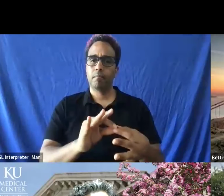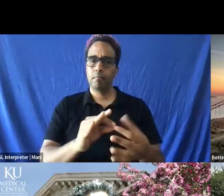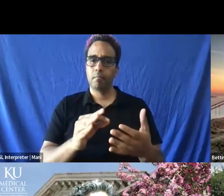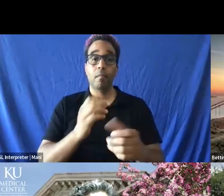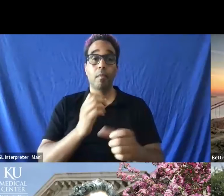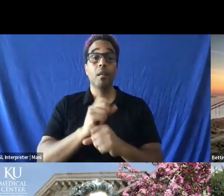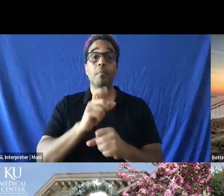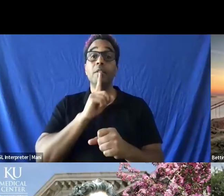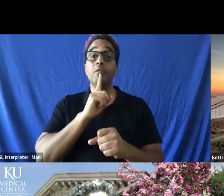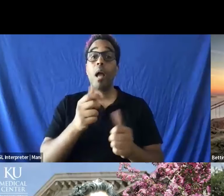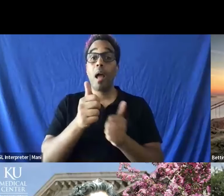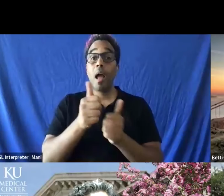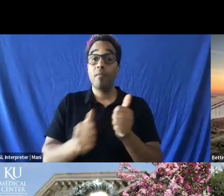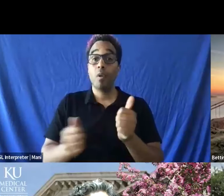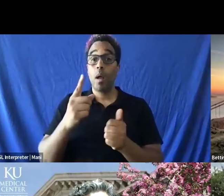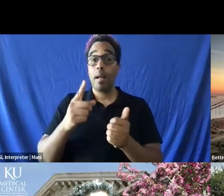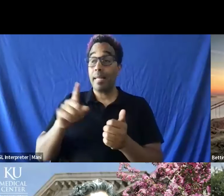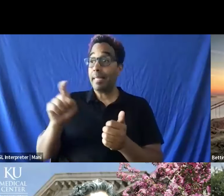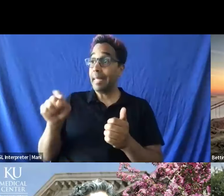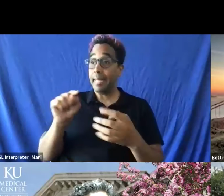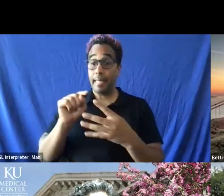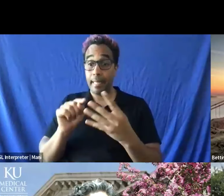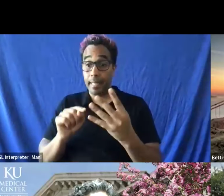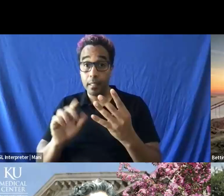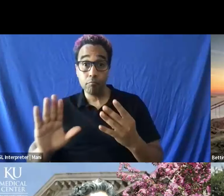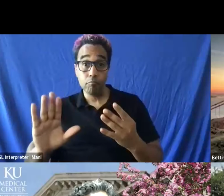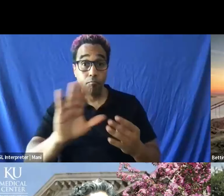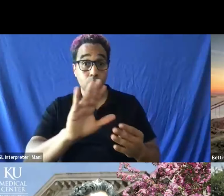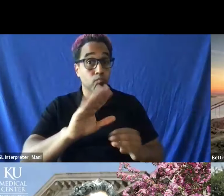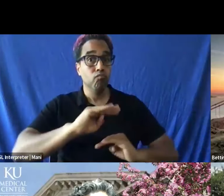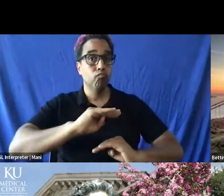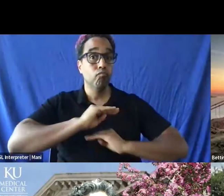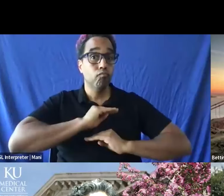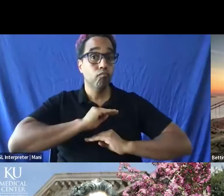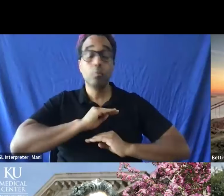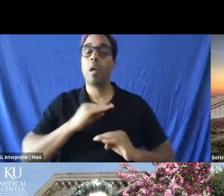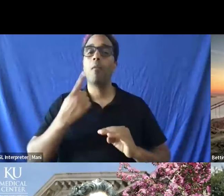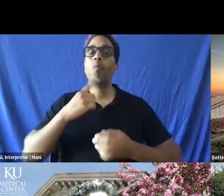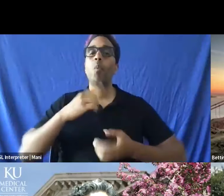ensuring that everyone's needs are met in a partnership.